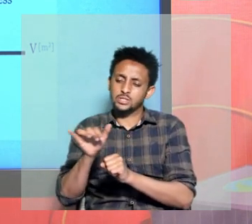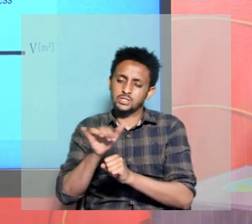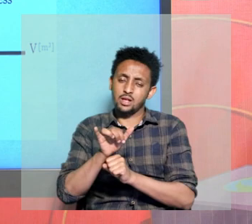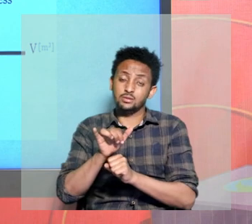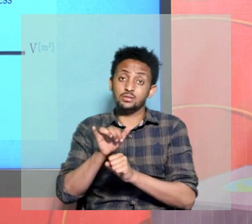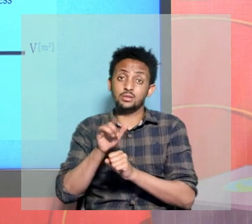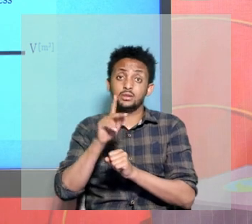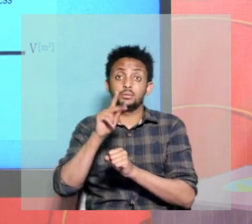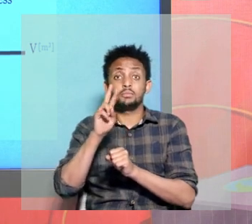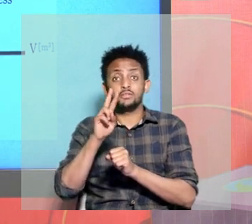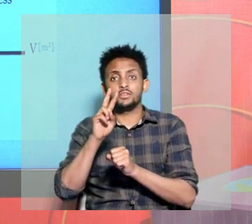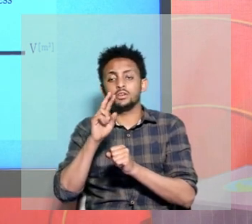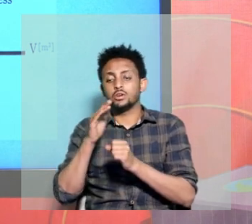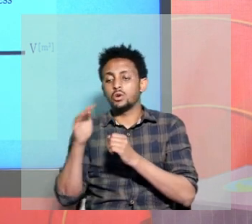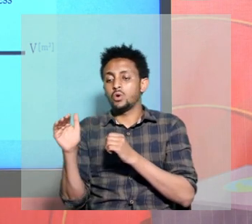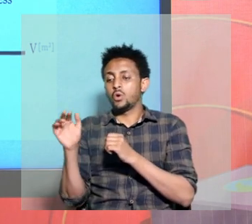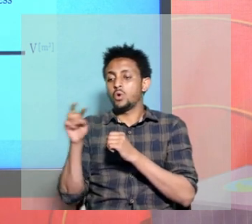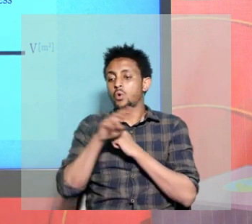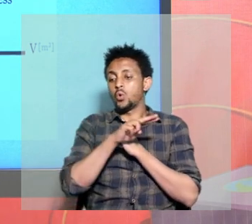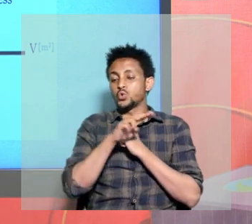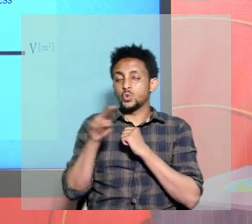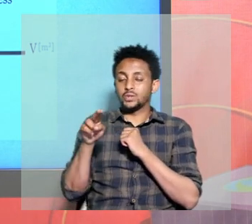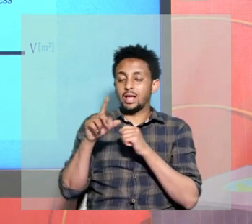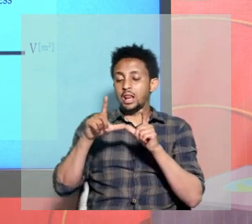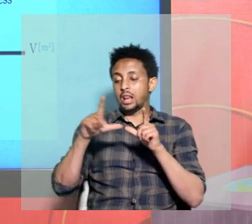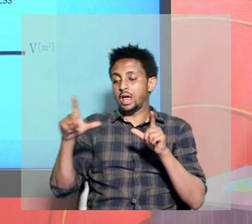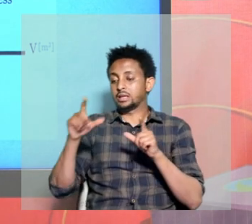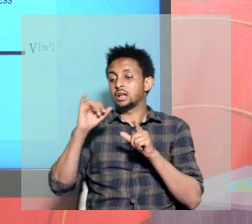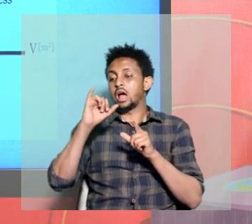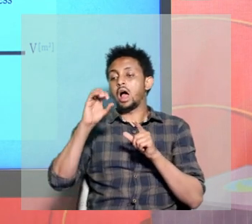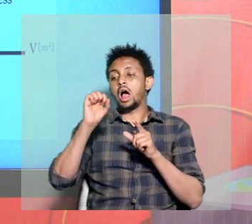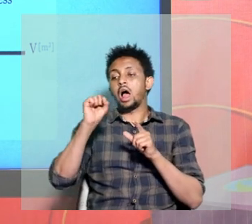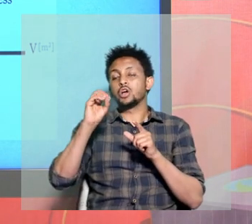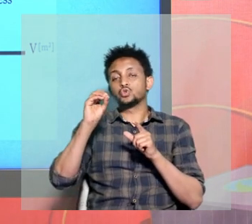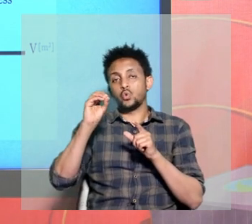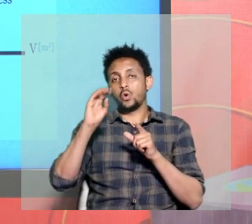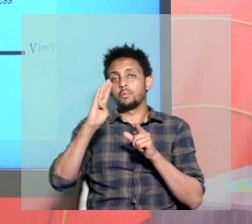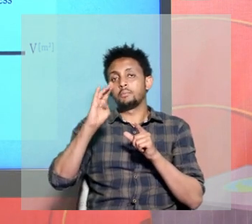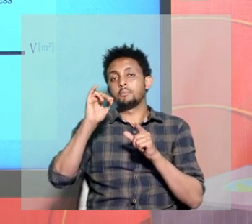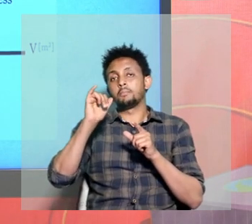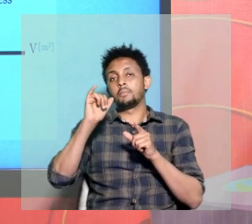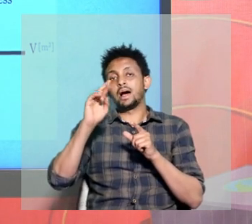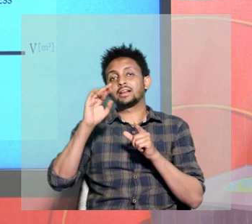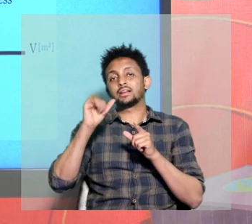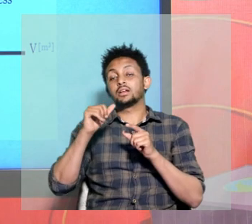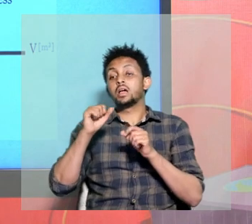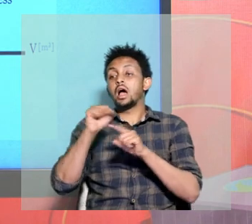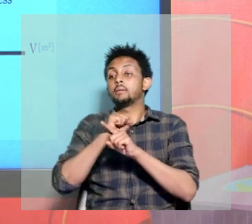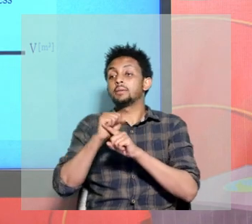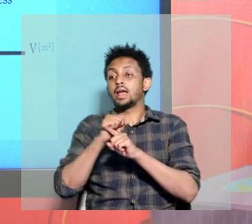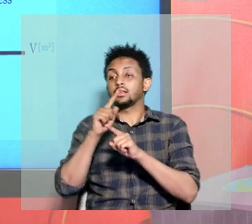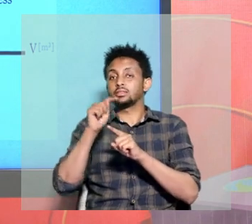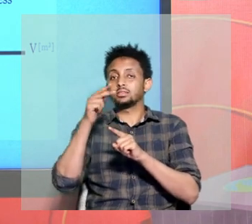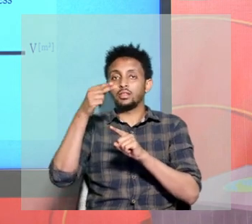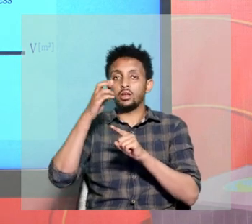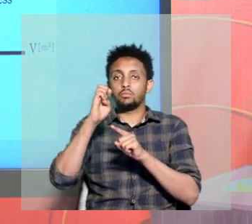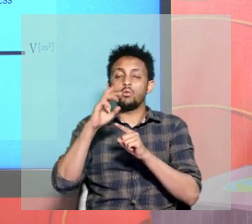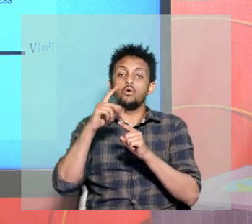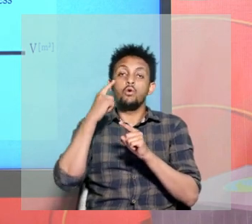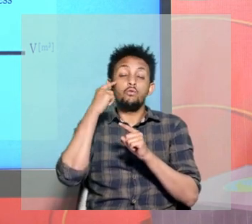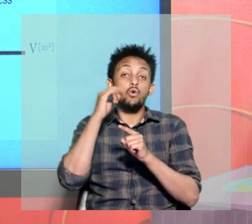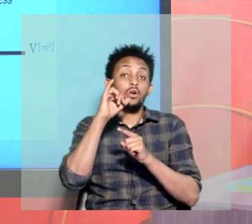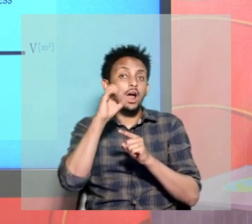On a PV diagram, horizontal lines refers to that of isobaric lines. And when you apply first law of thermodynamics